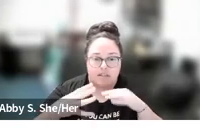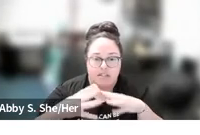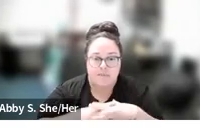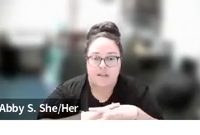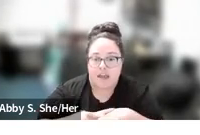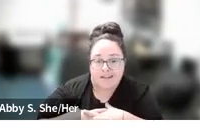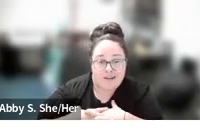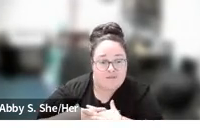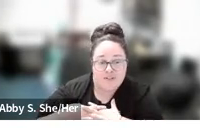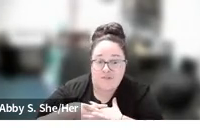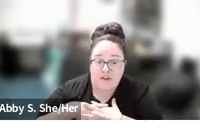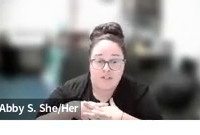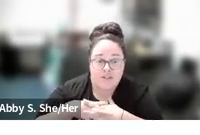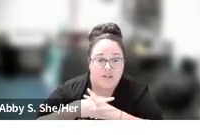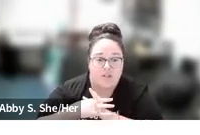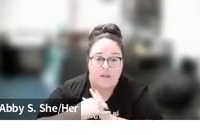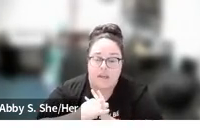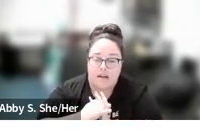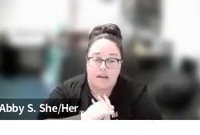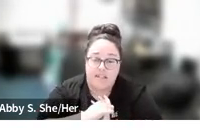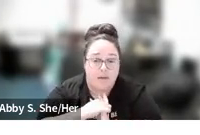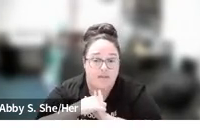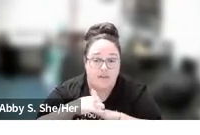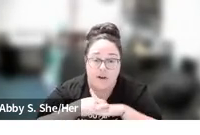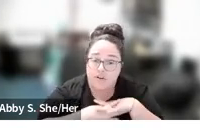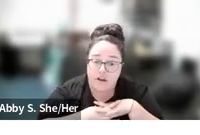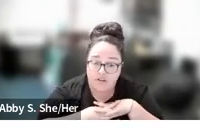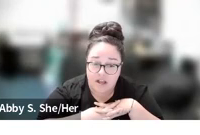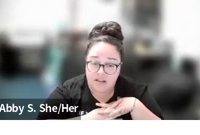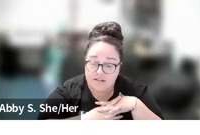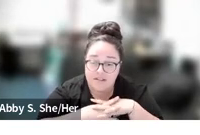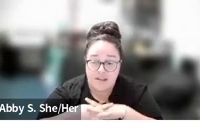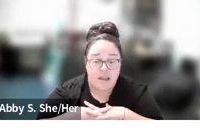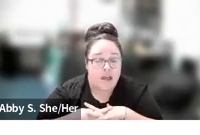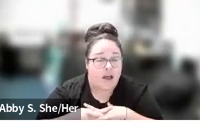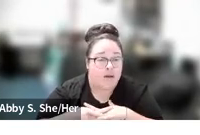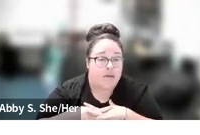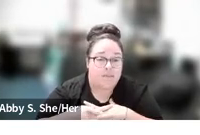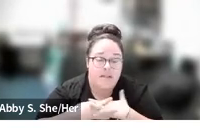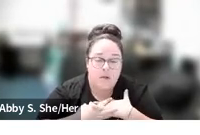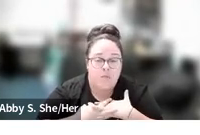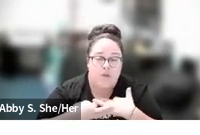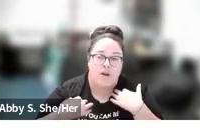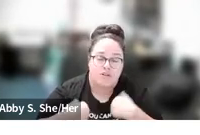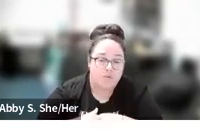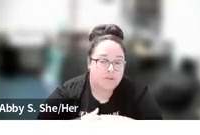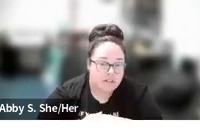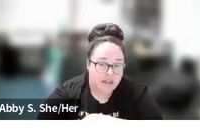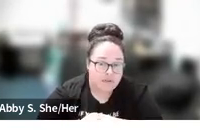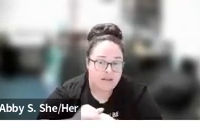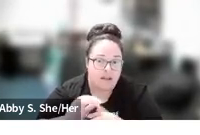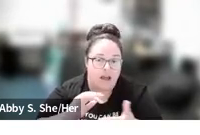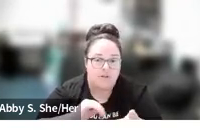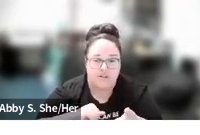some prices, but again, it just varies so much. You can get a tablet for under $100. It depends on what you want to do with